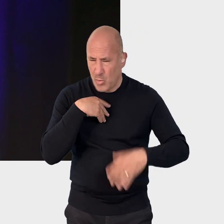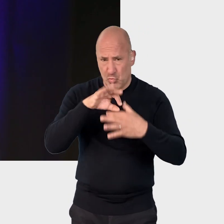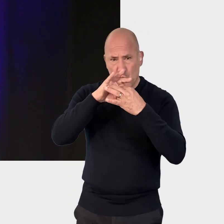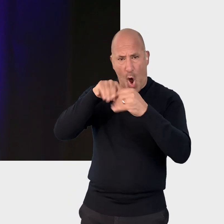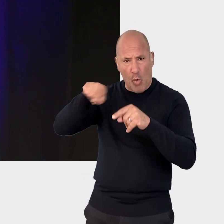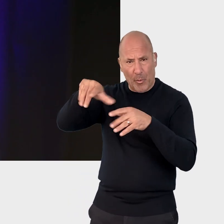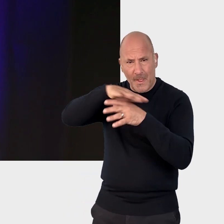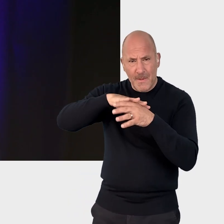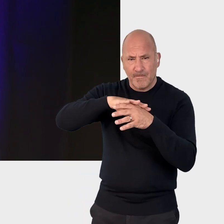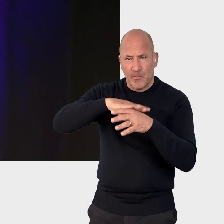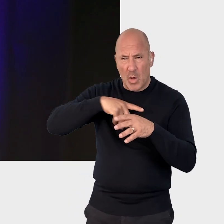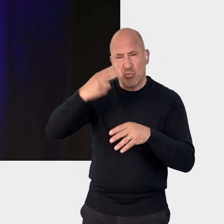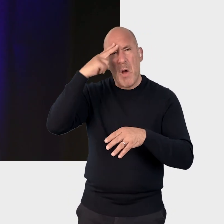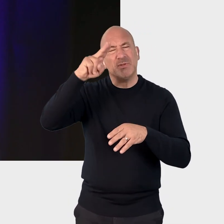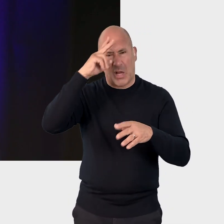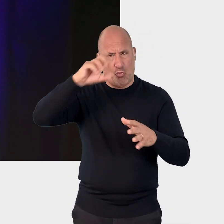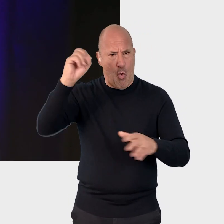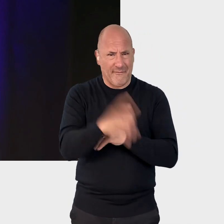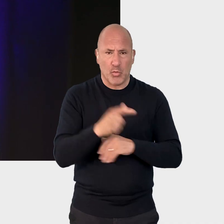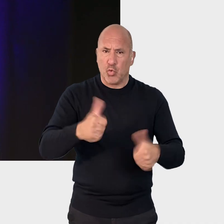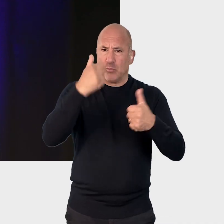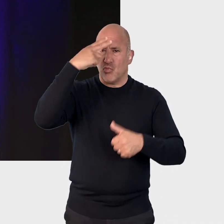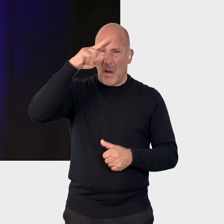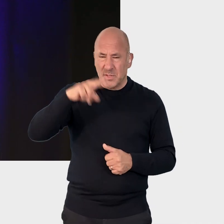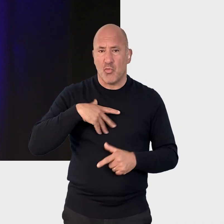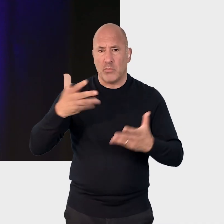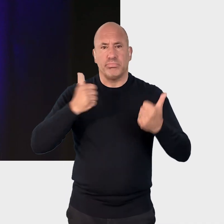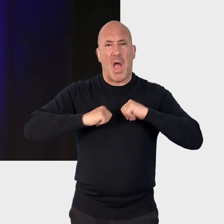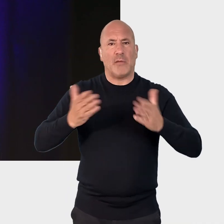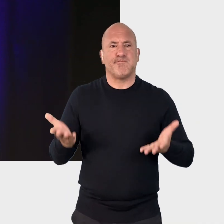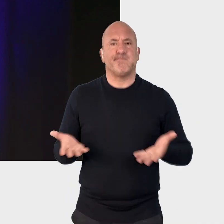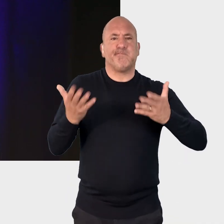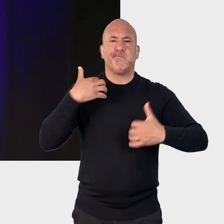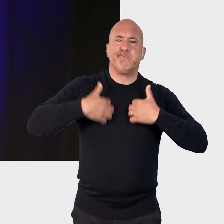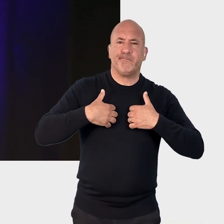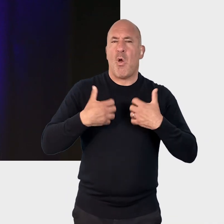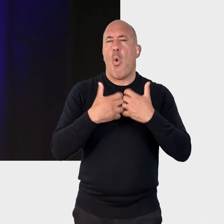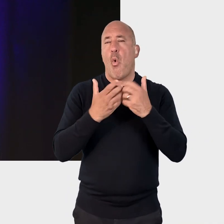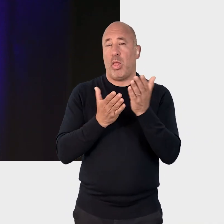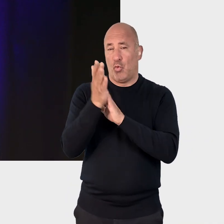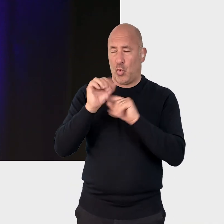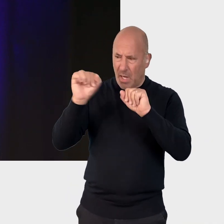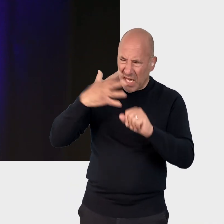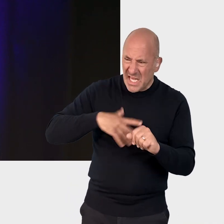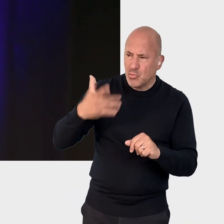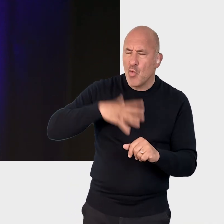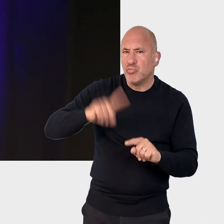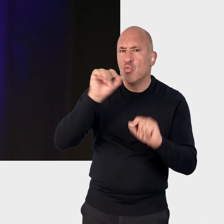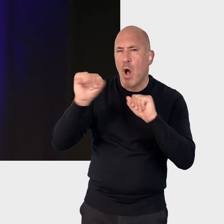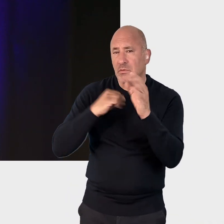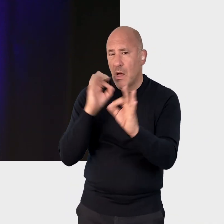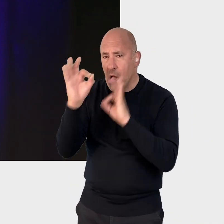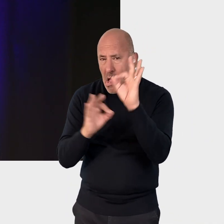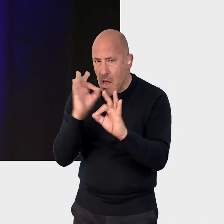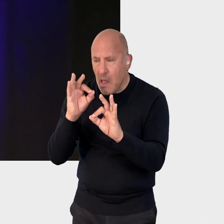Right Up Our Street's commitment to work with the estate aimed to shift that reputation and to help raise local pride and ambition by listening to the